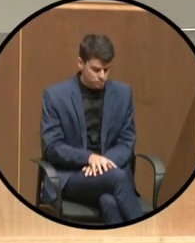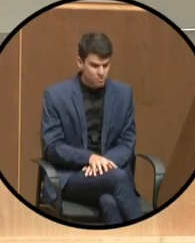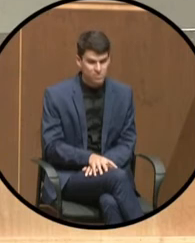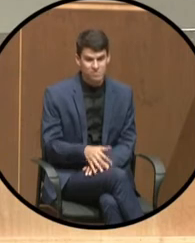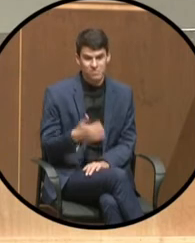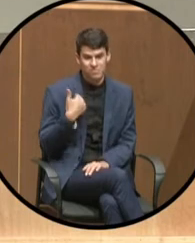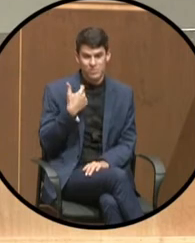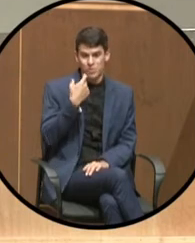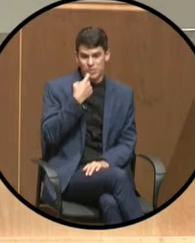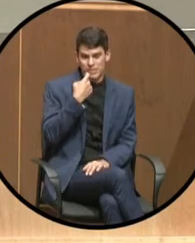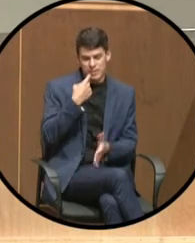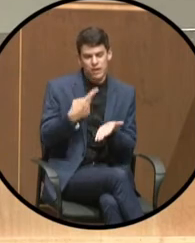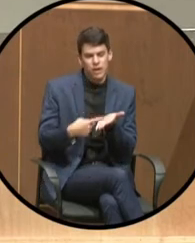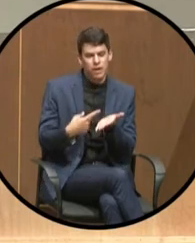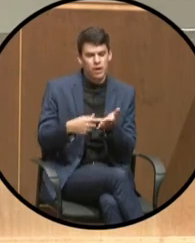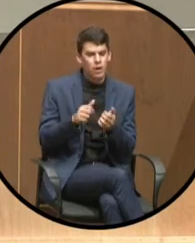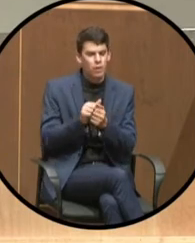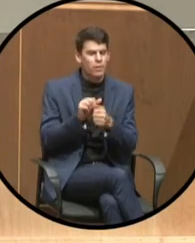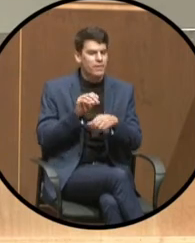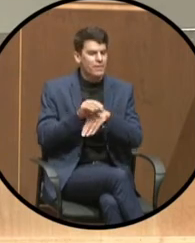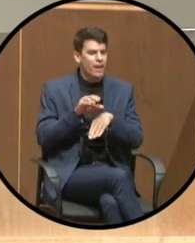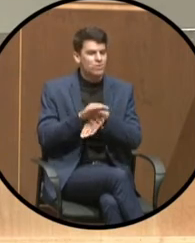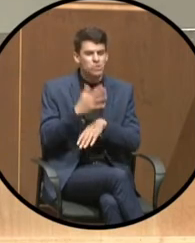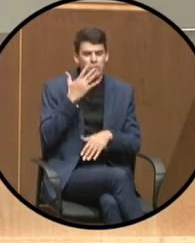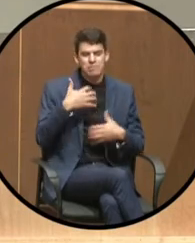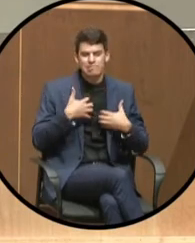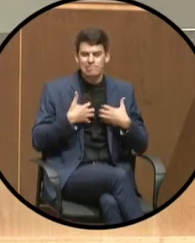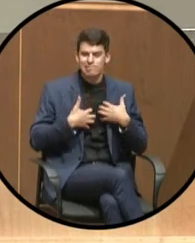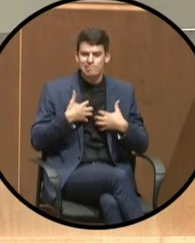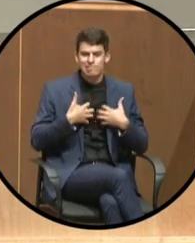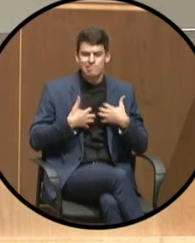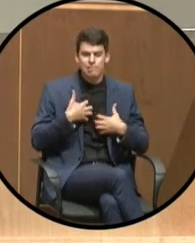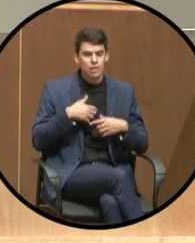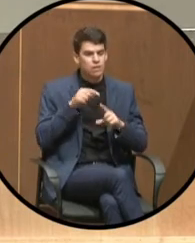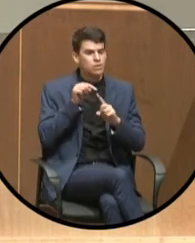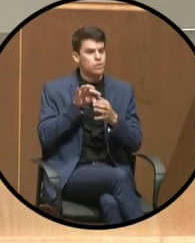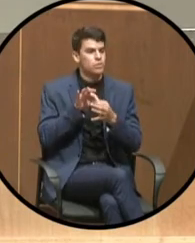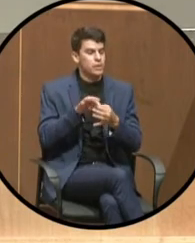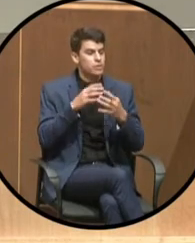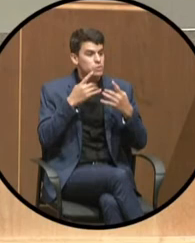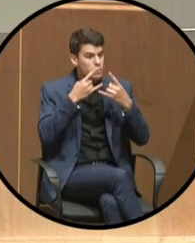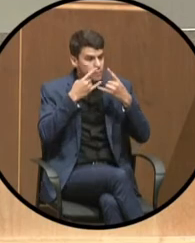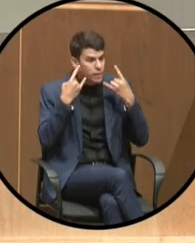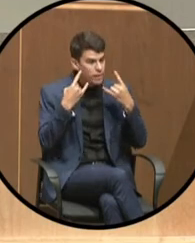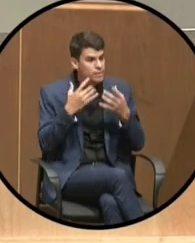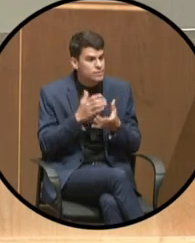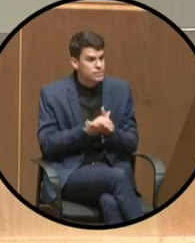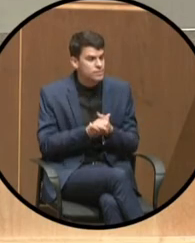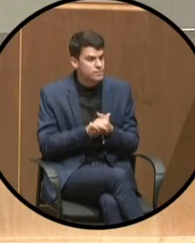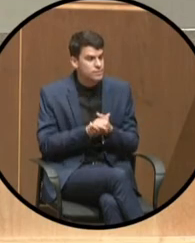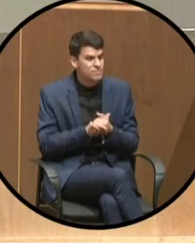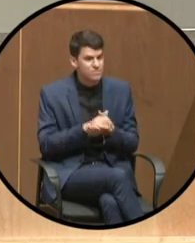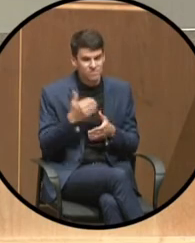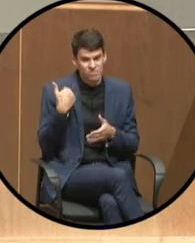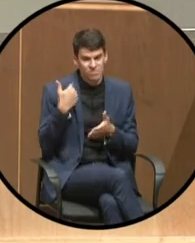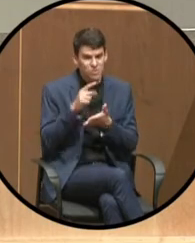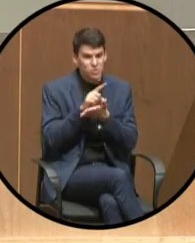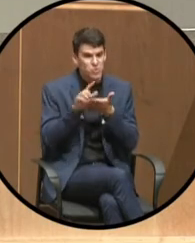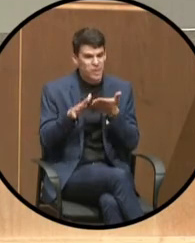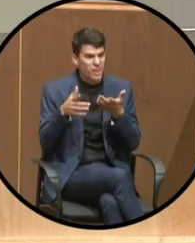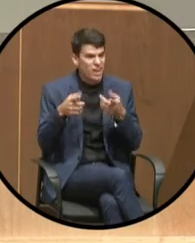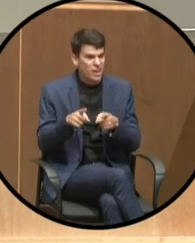the other day because I had some mixed feelings about the mask and what happened over the